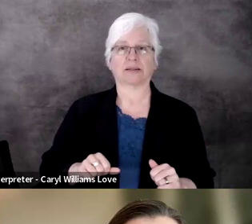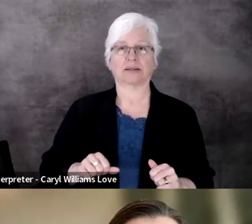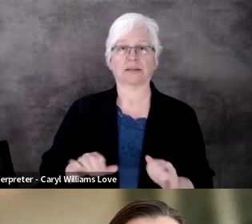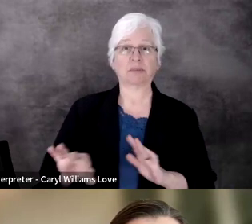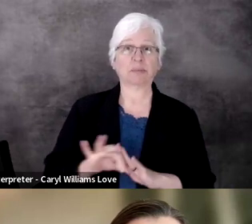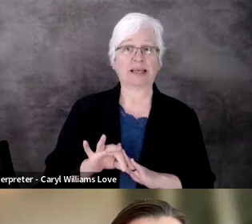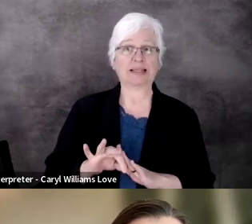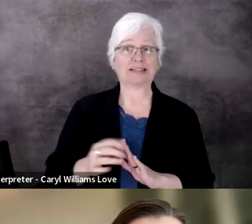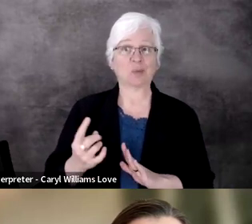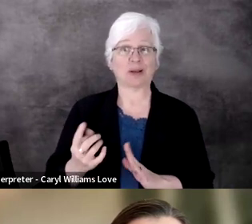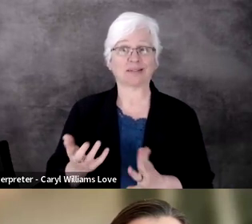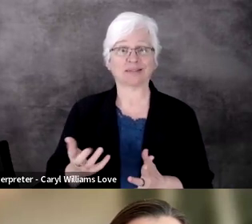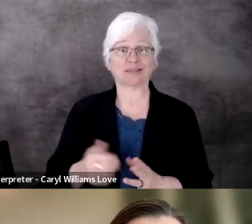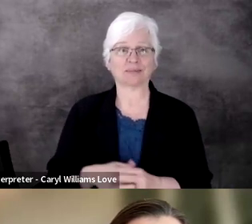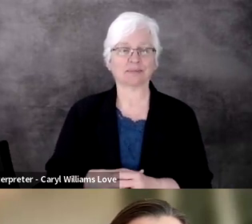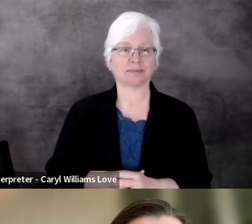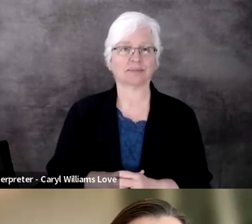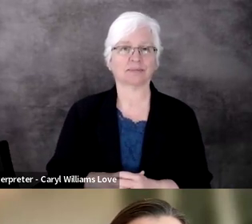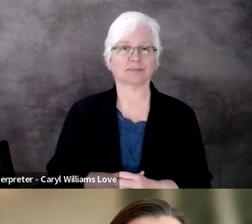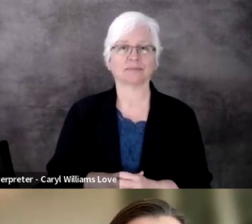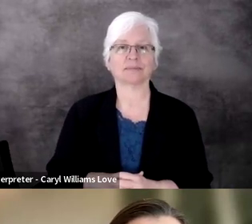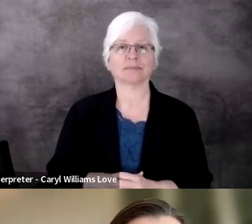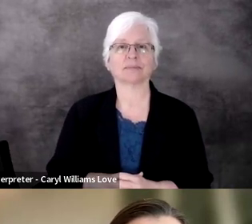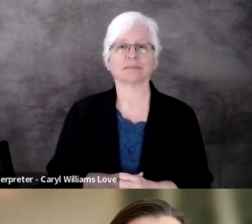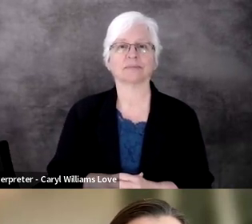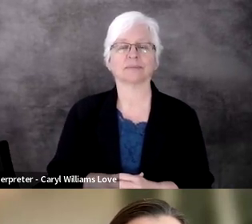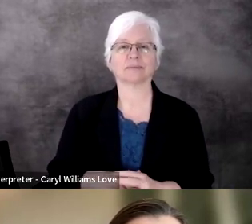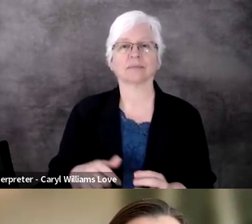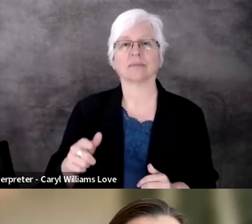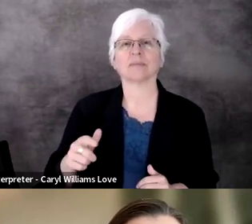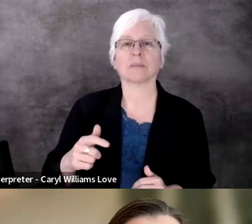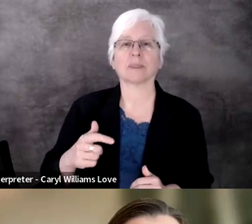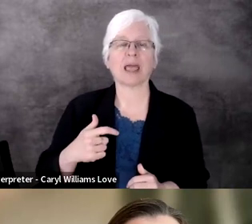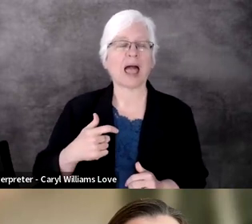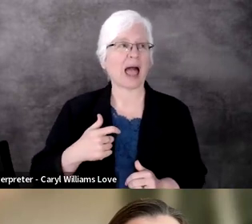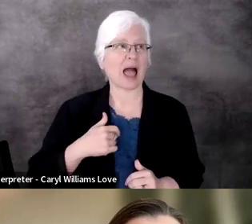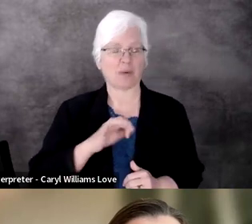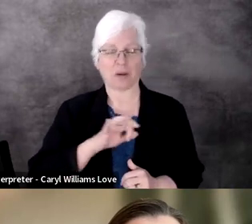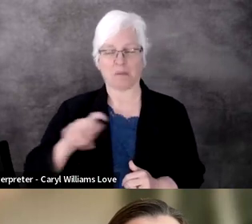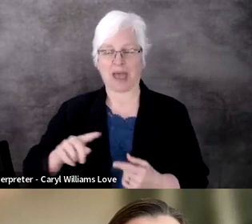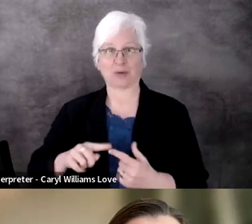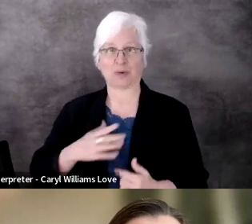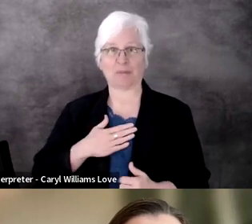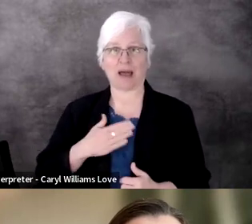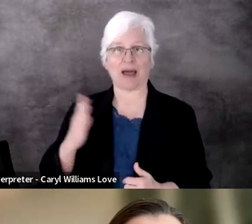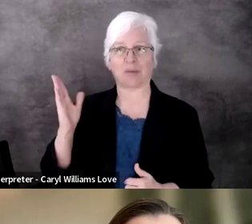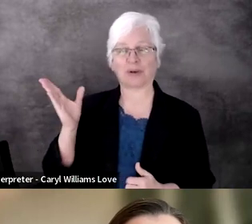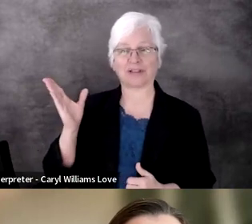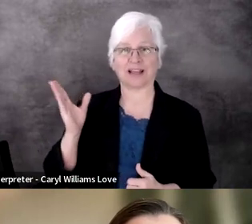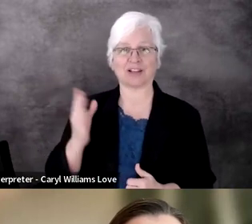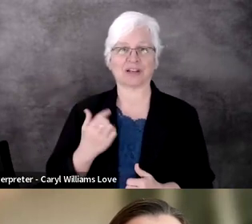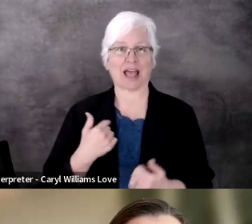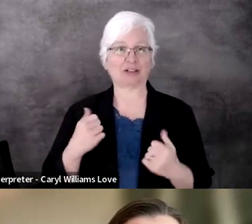somebody. I would just kind of like draw back to my presentation. That's one of the questions I tried to address